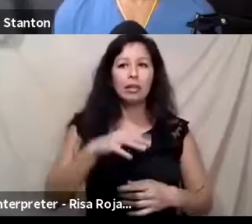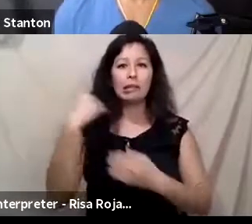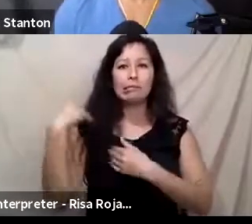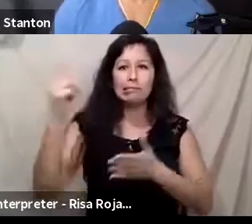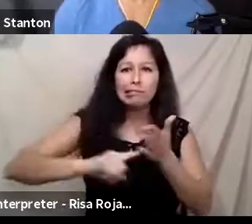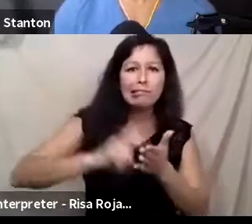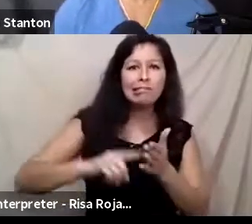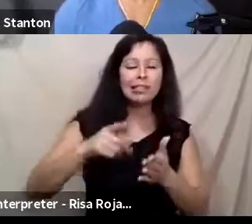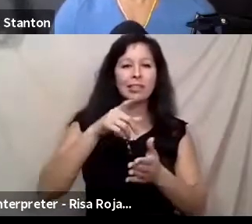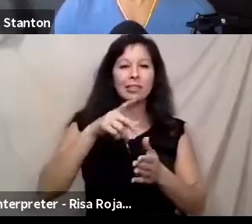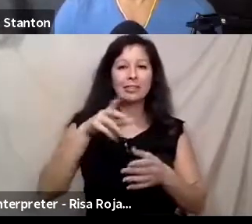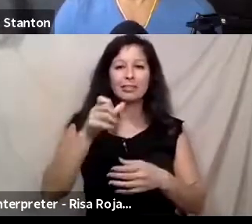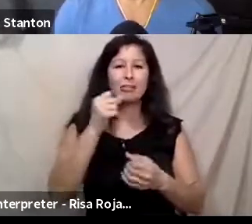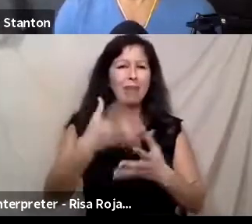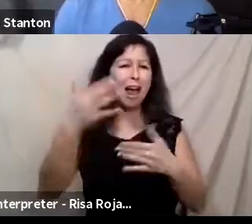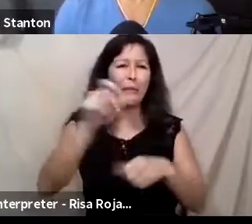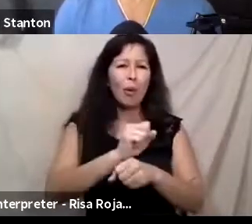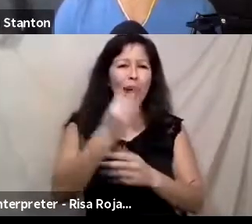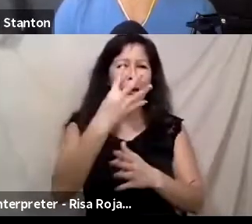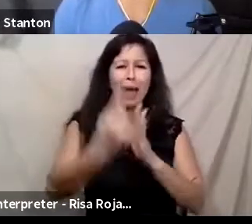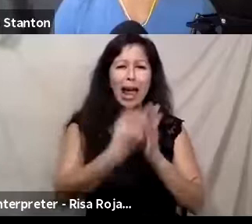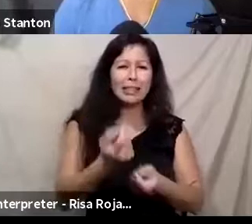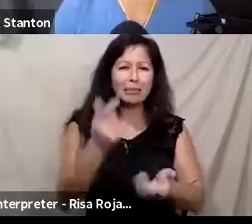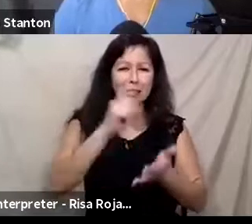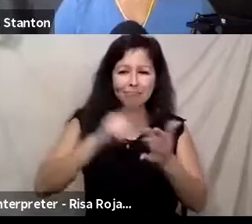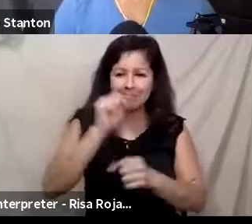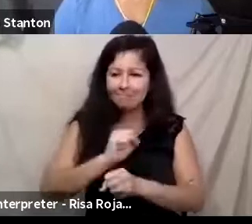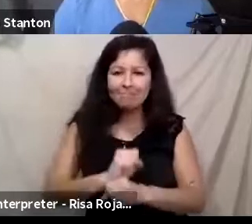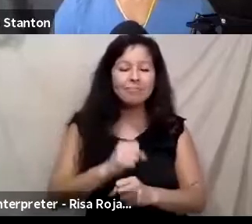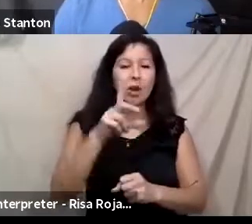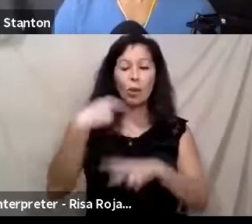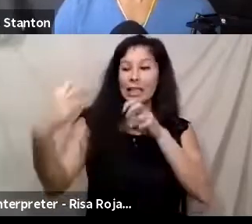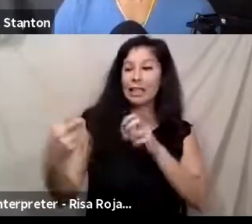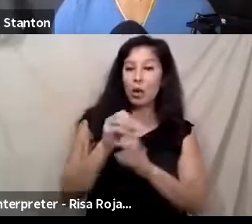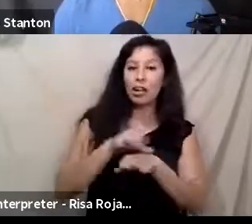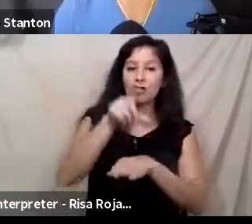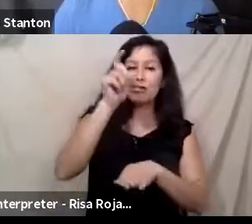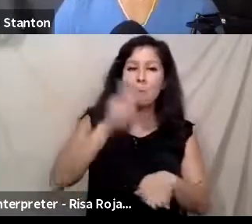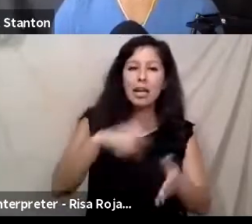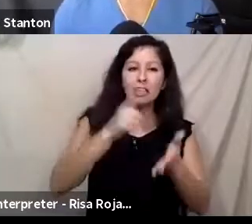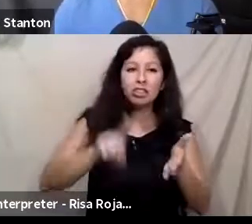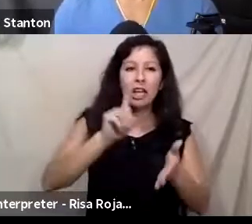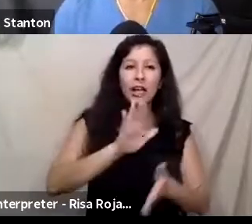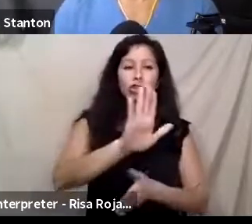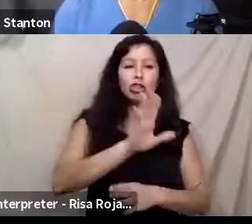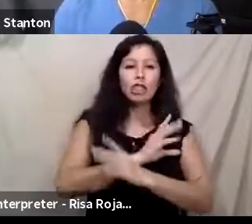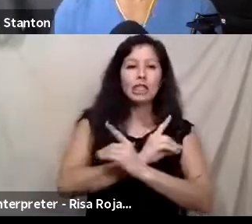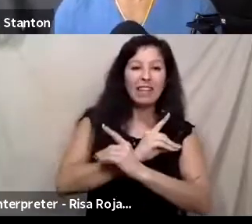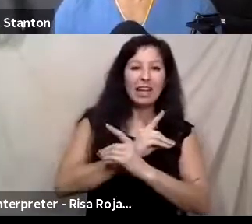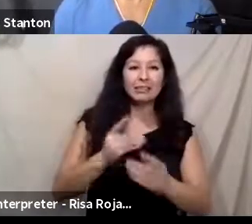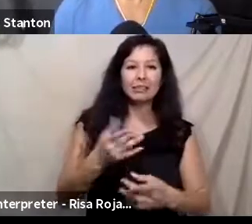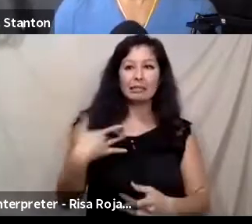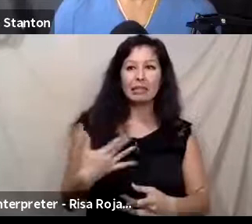responsible you research and you try to do the work and everything, when you sit down with a consultant, you have to check your defensive mechanisms